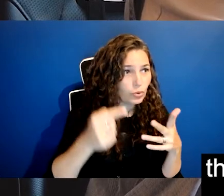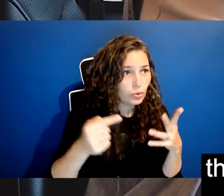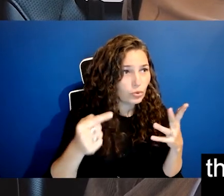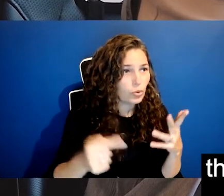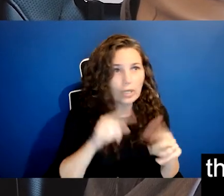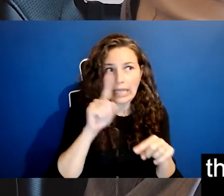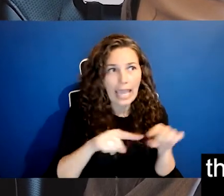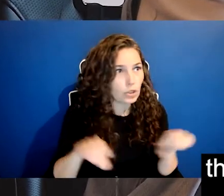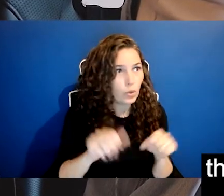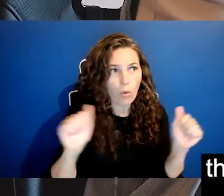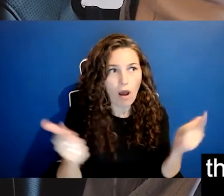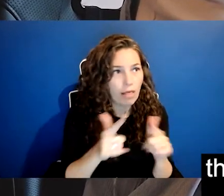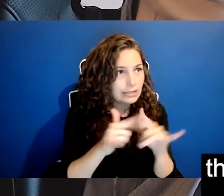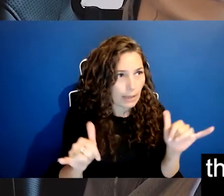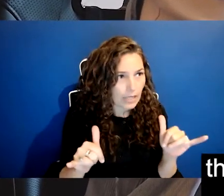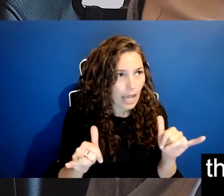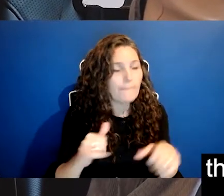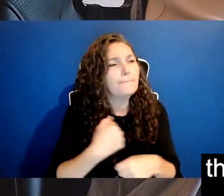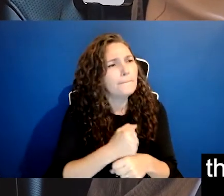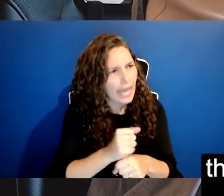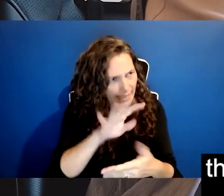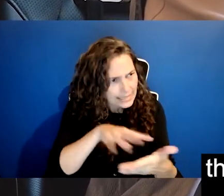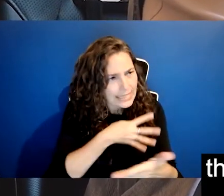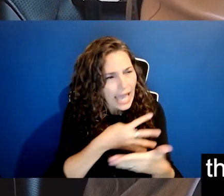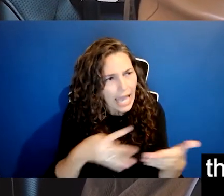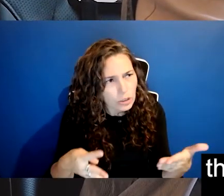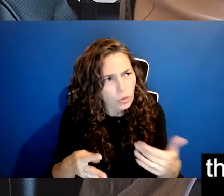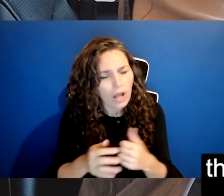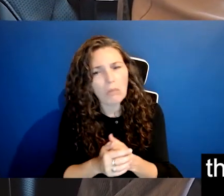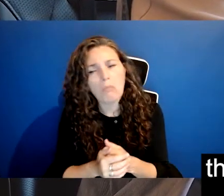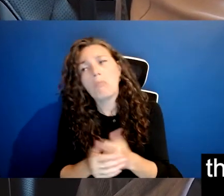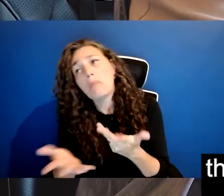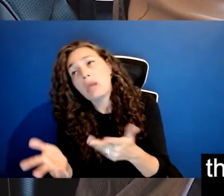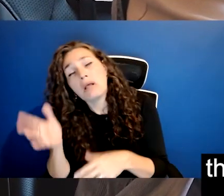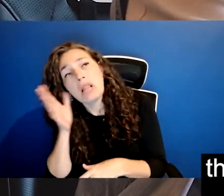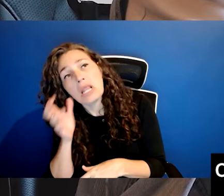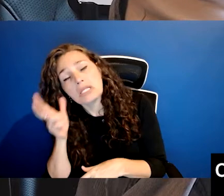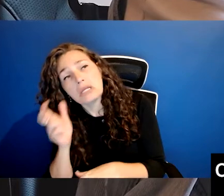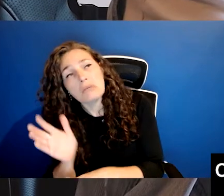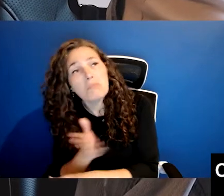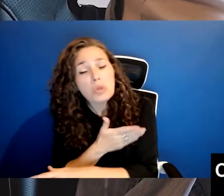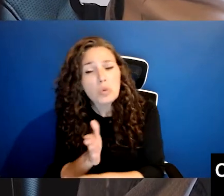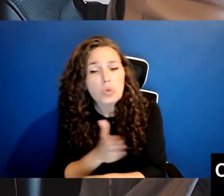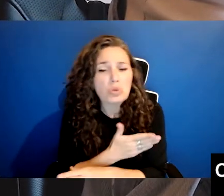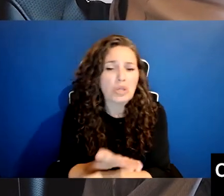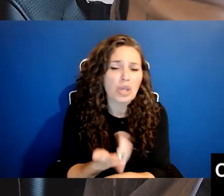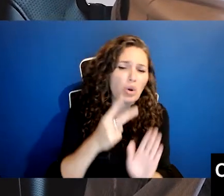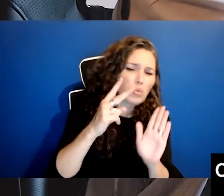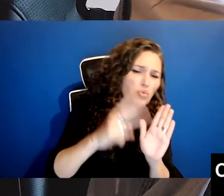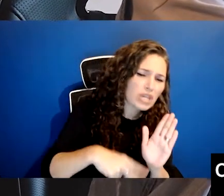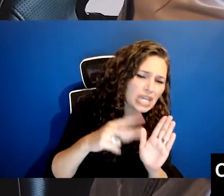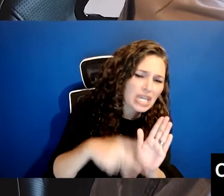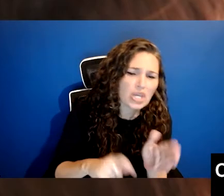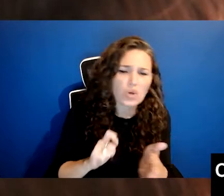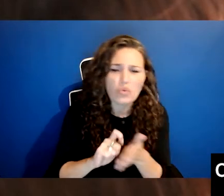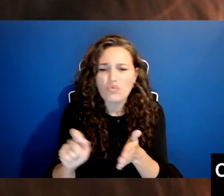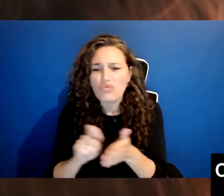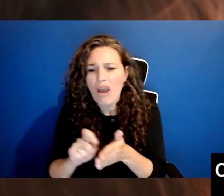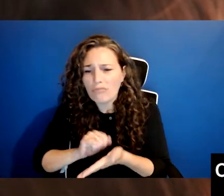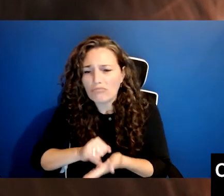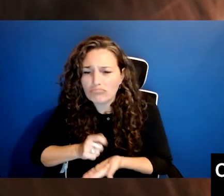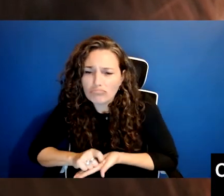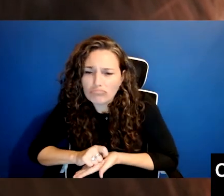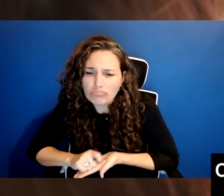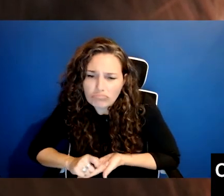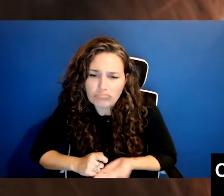schedule. Listen to music. Read. Write or keep a journal. Talk to friends or